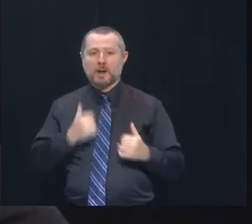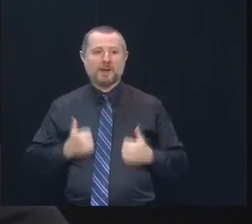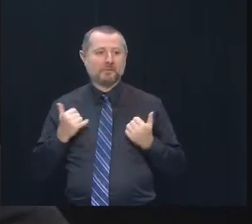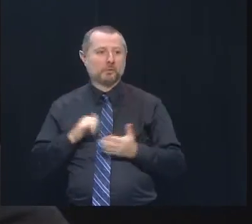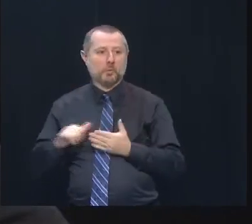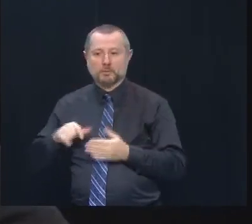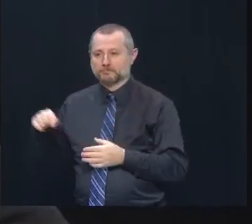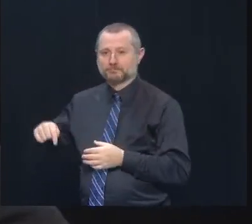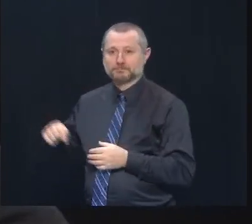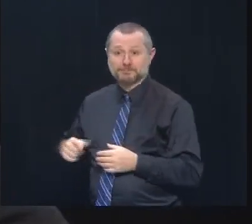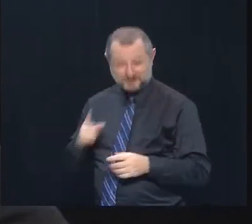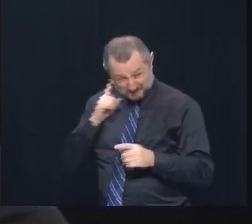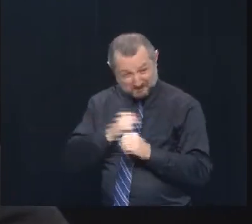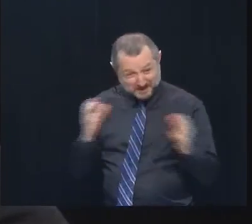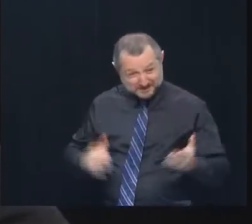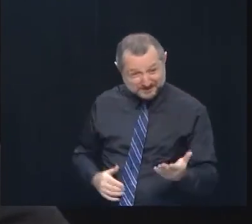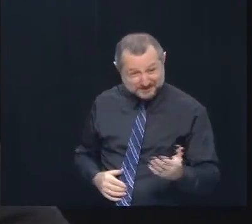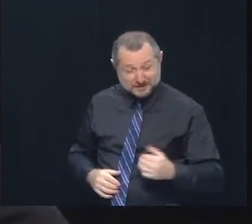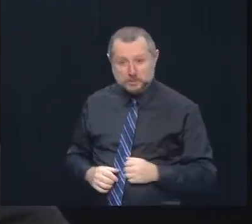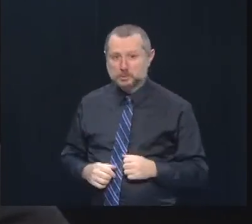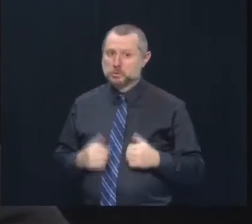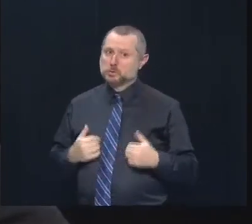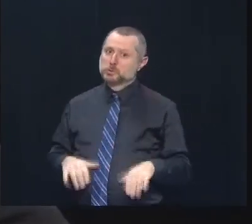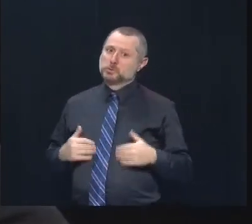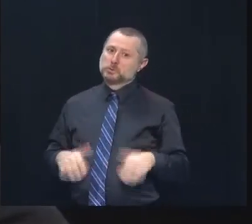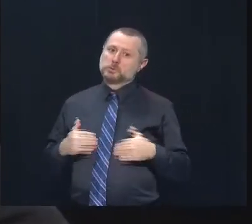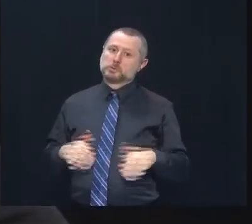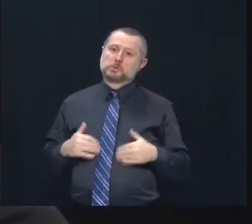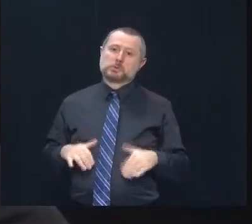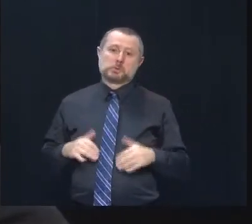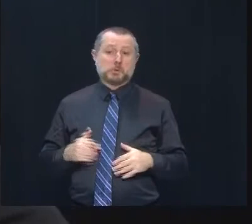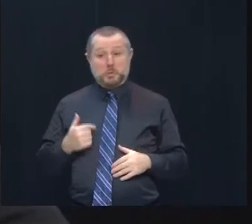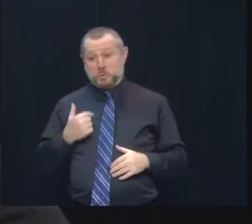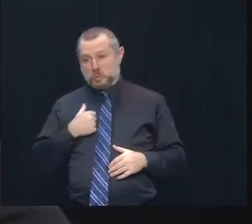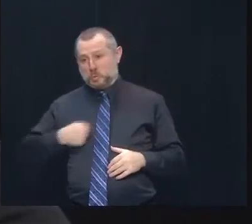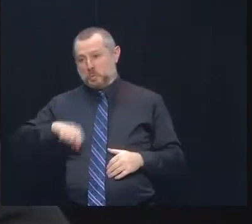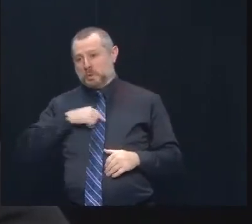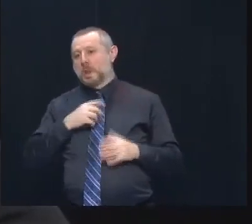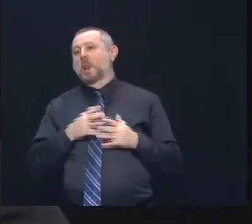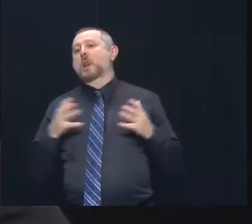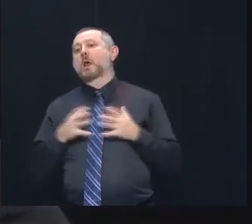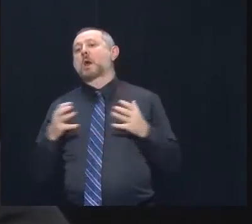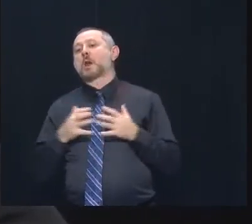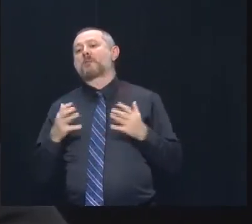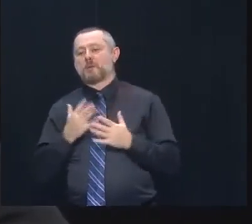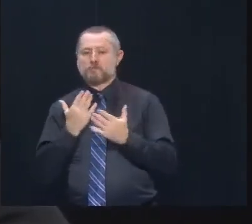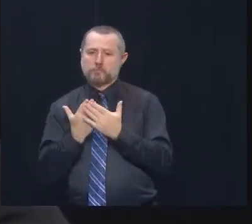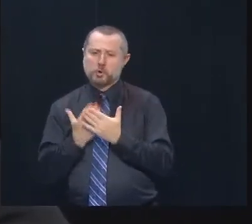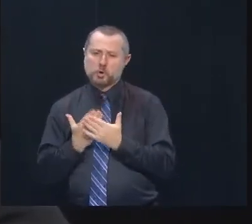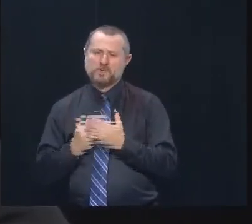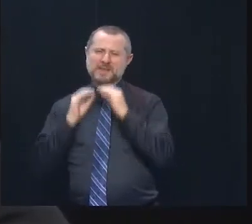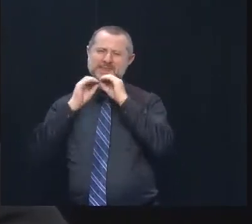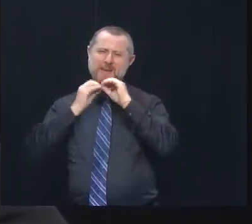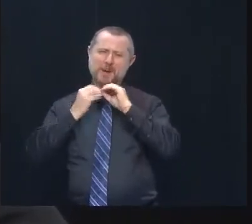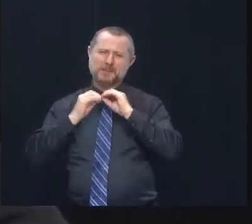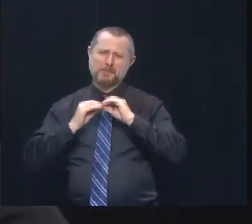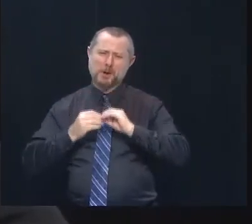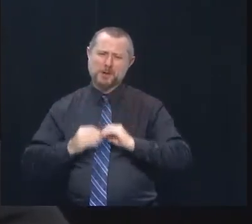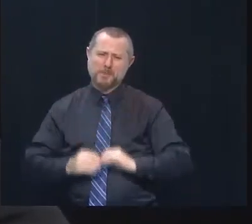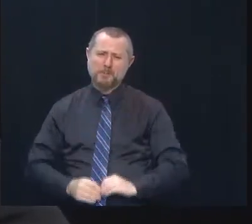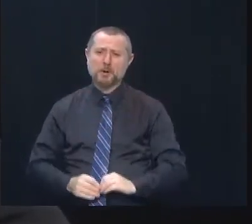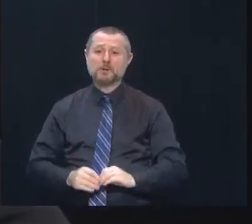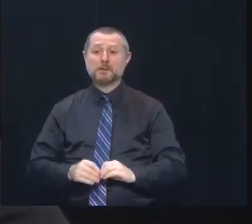That's how many tests we've done. So we have a map with every COVID positive